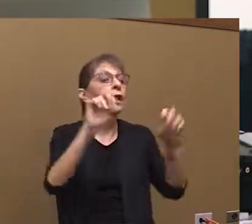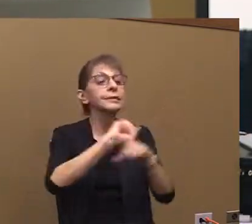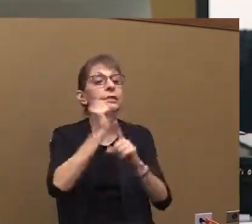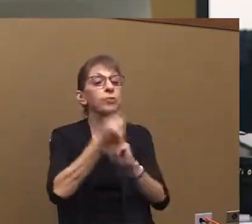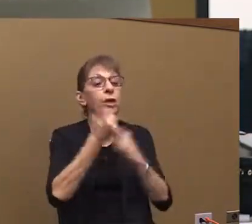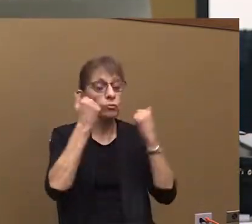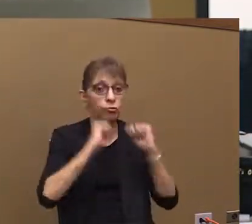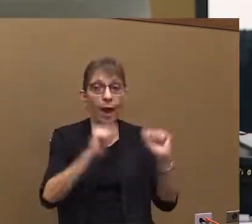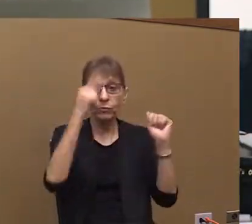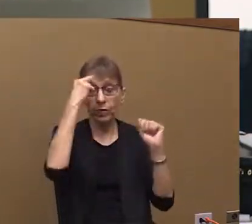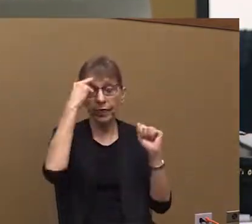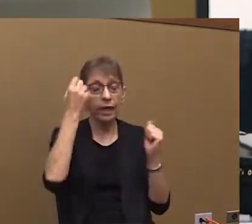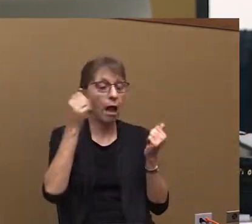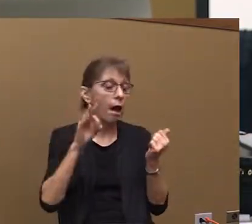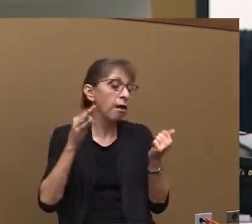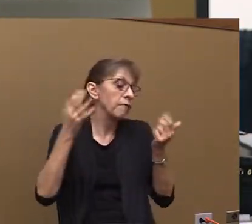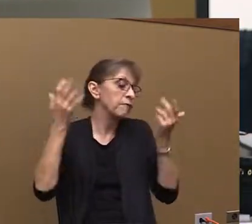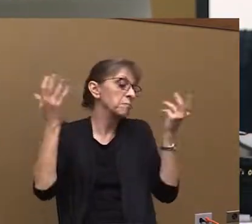to think of,